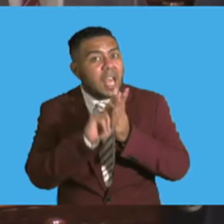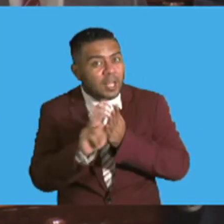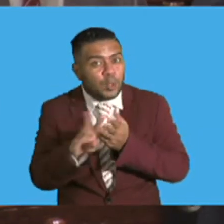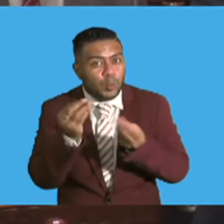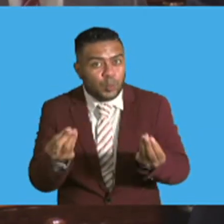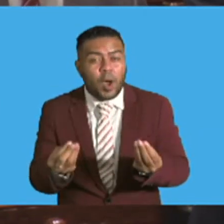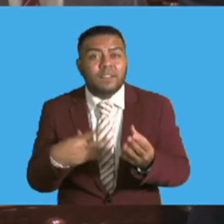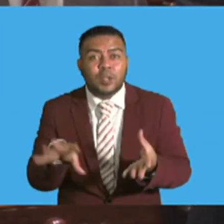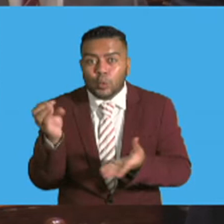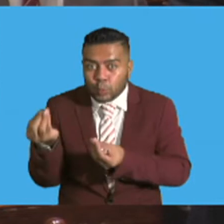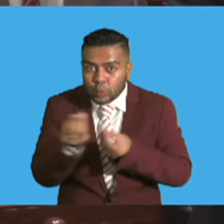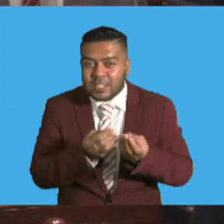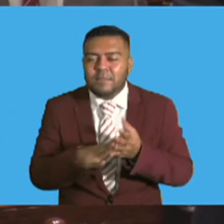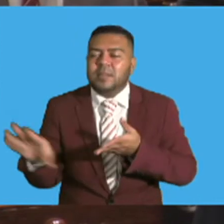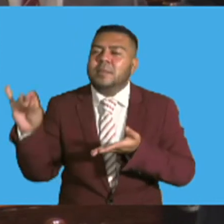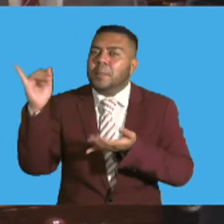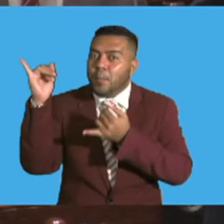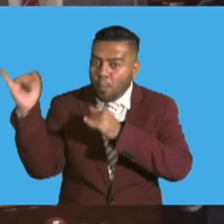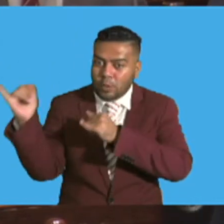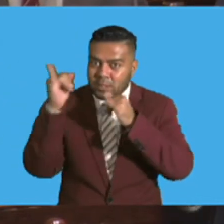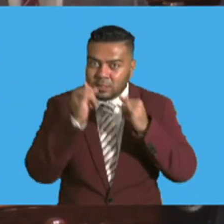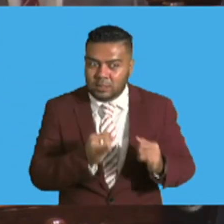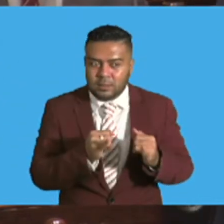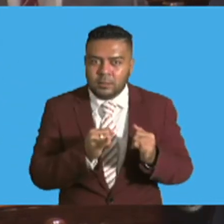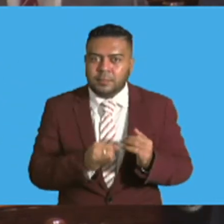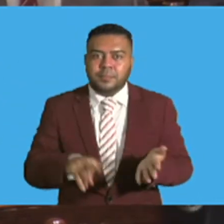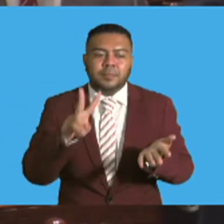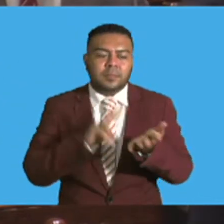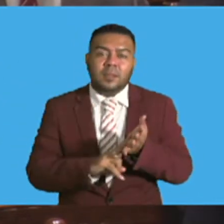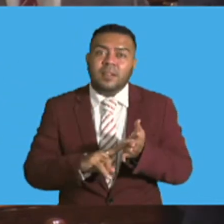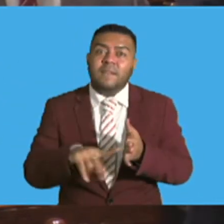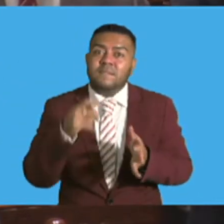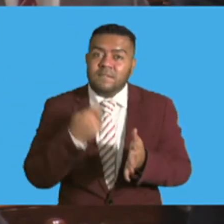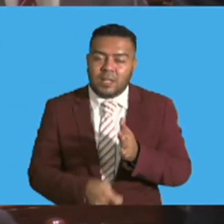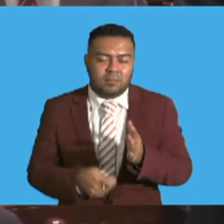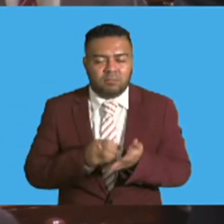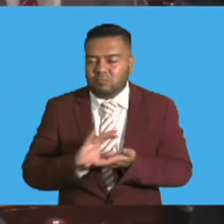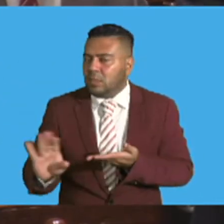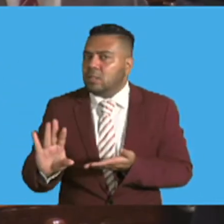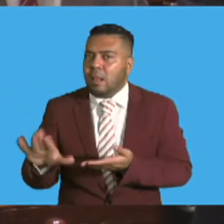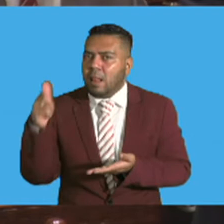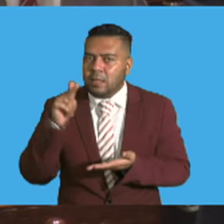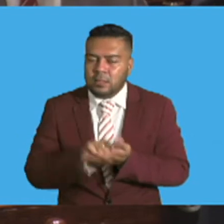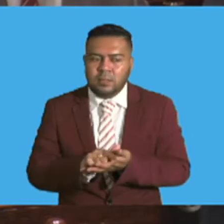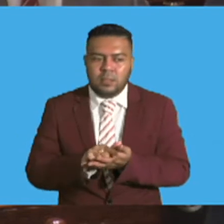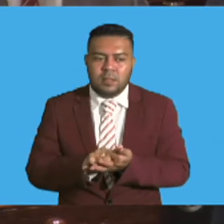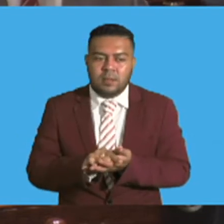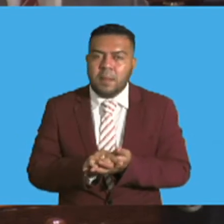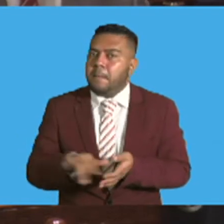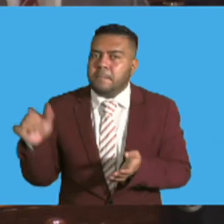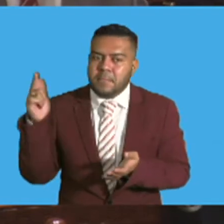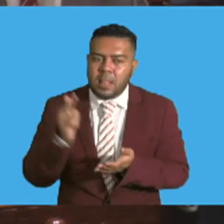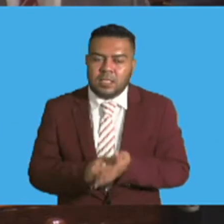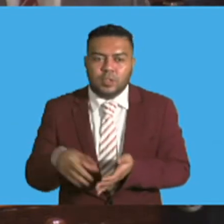that's being imported, and therefore the VAT that they pay is far less than what they actually should be paying, and where they're paying far less duty than they